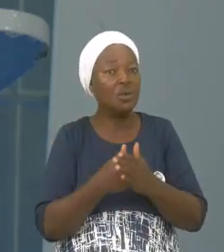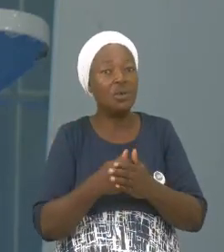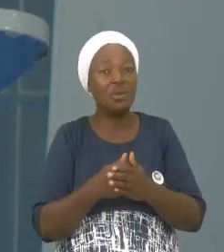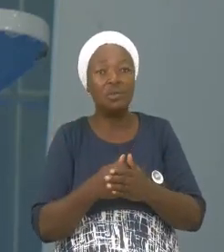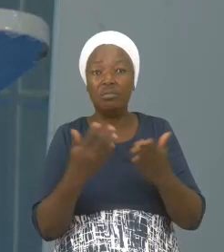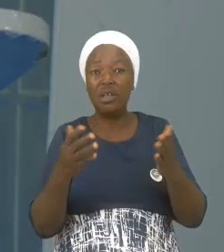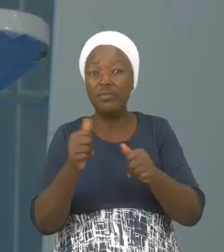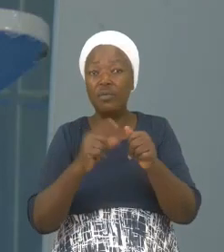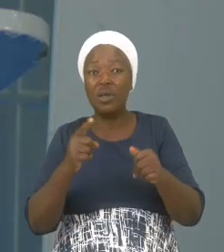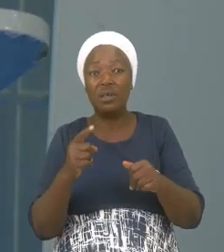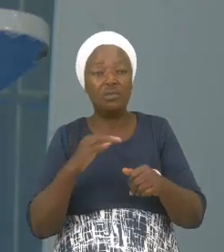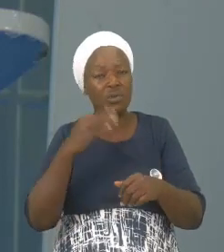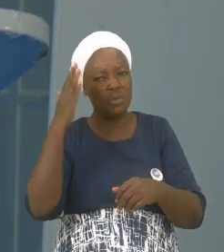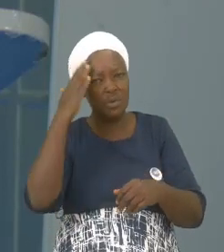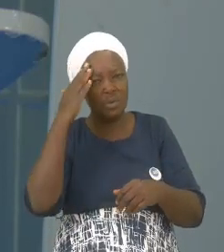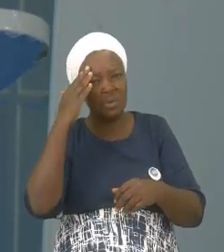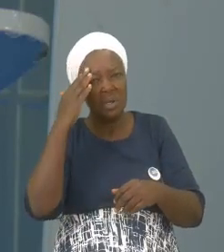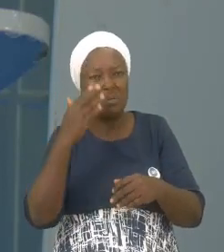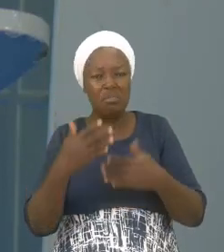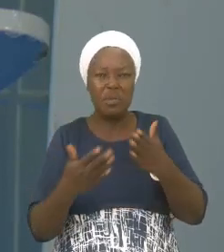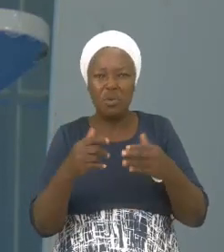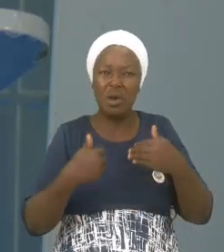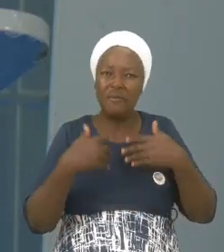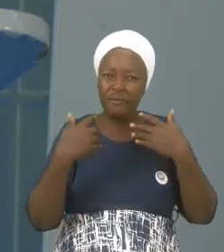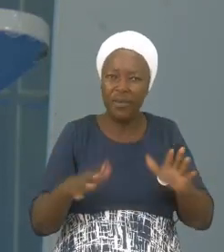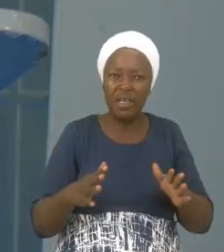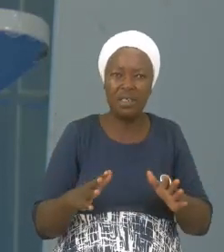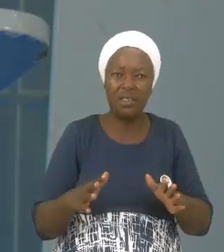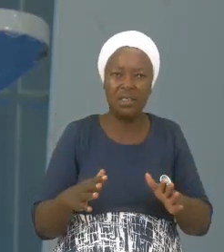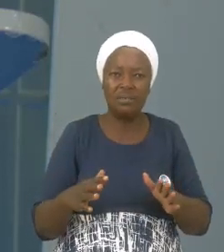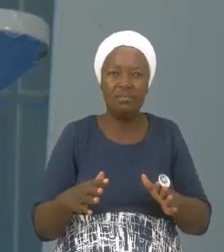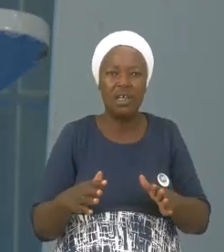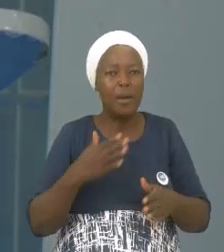front here, can we have the supervisors